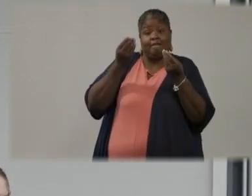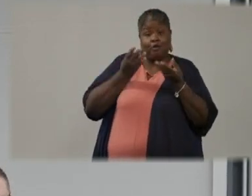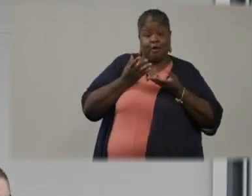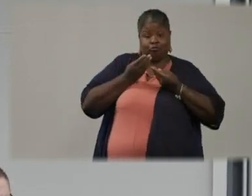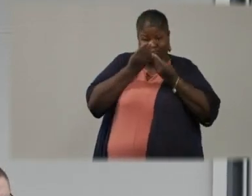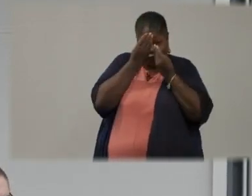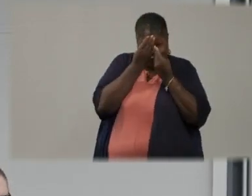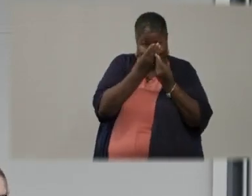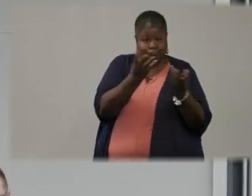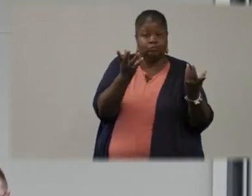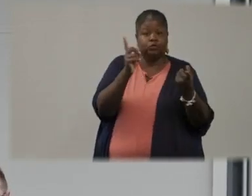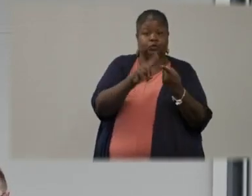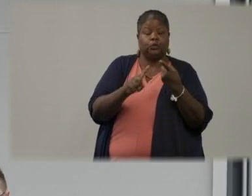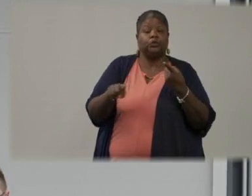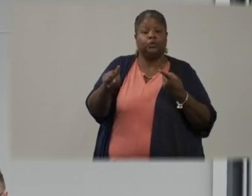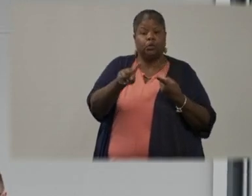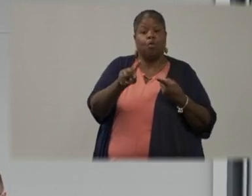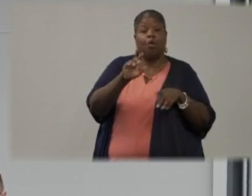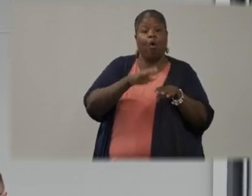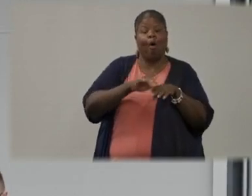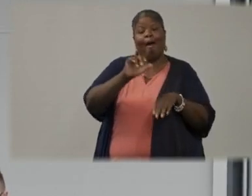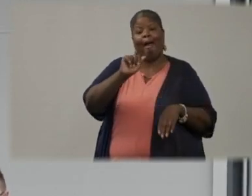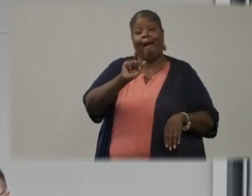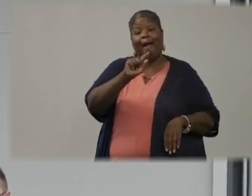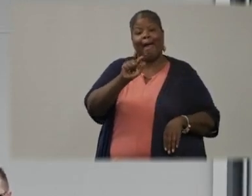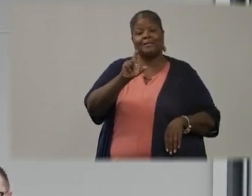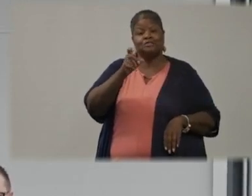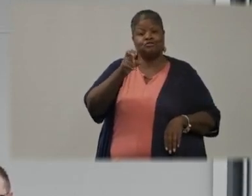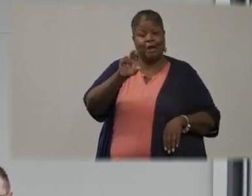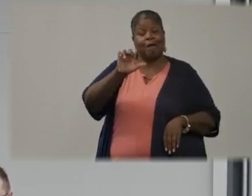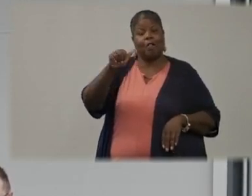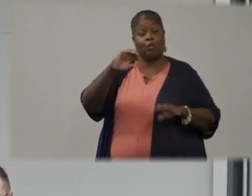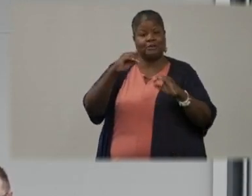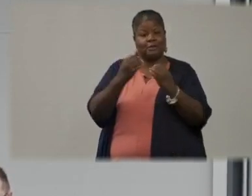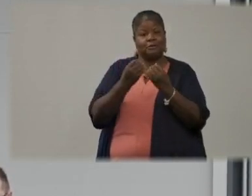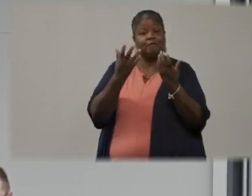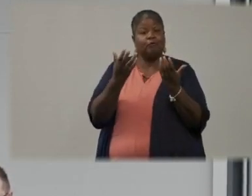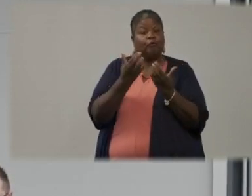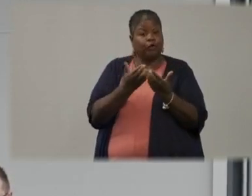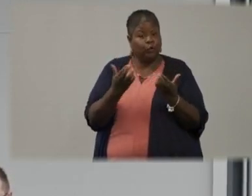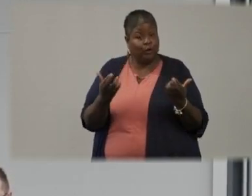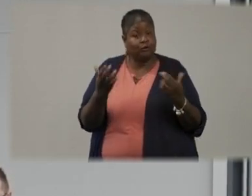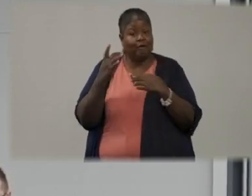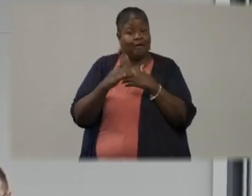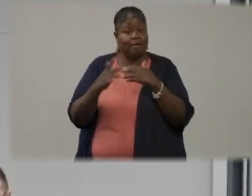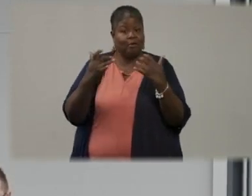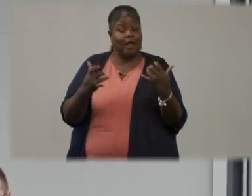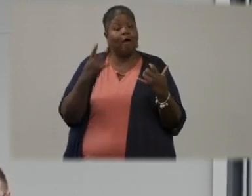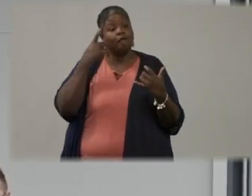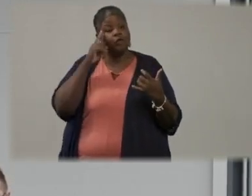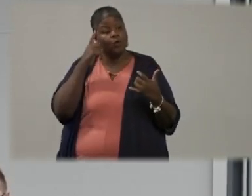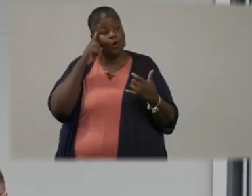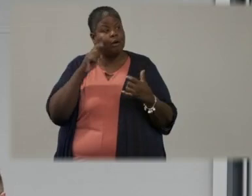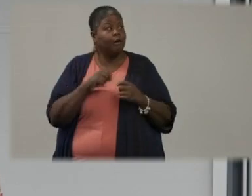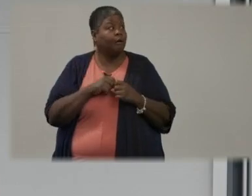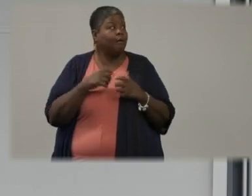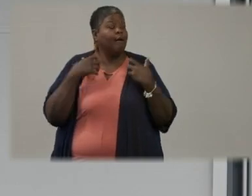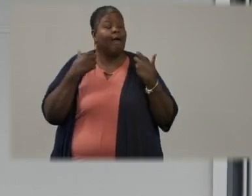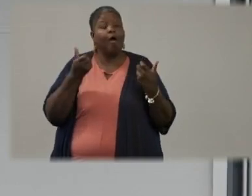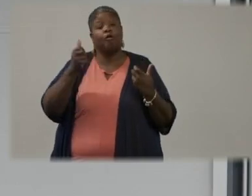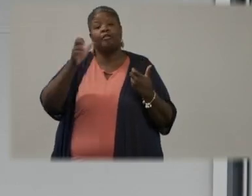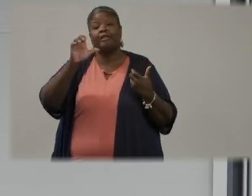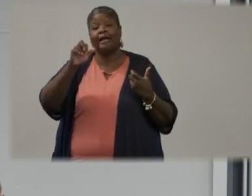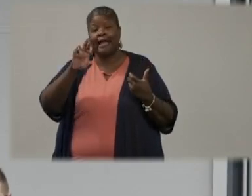to everybody for ASCHAIR, for other organizations, but there are a lot of free resources out there for healthcare